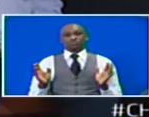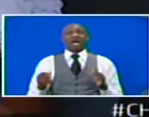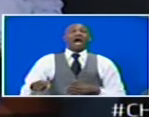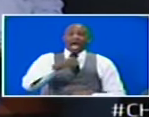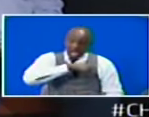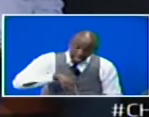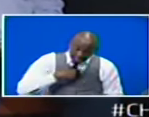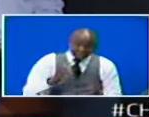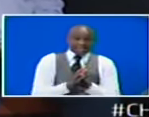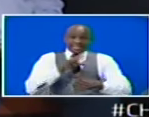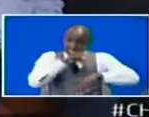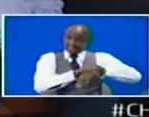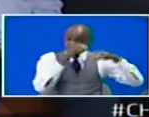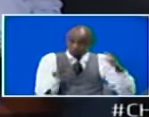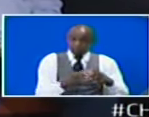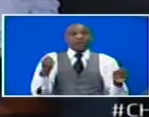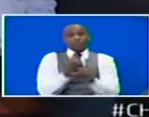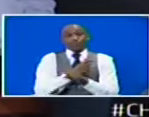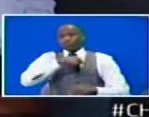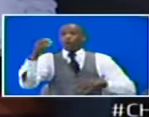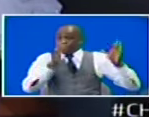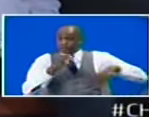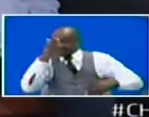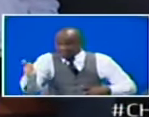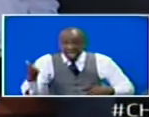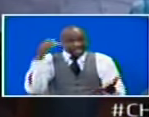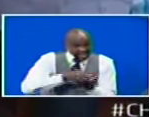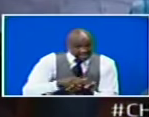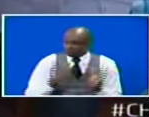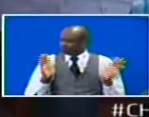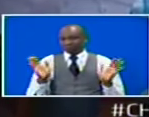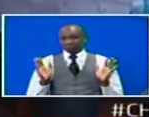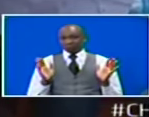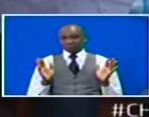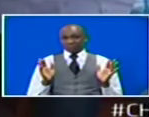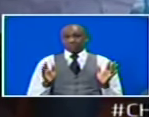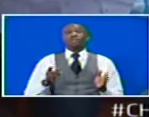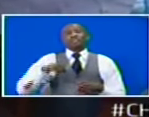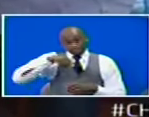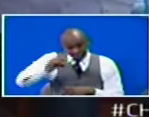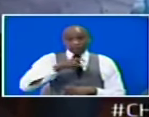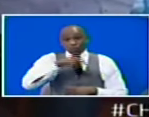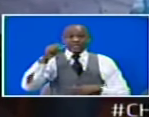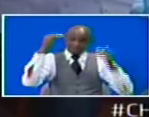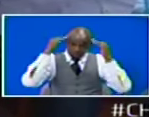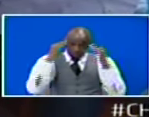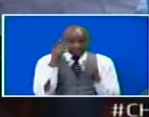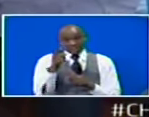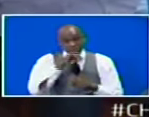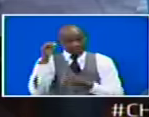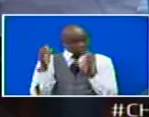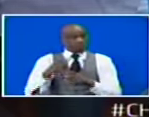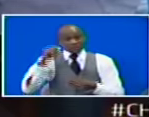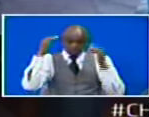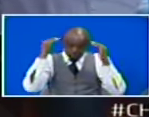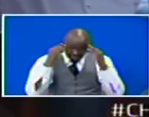Sisi kama wananasa hatutakubali kwenda Bomas tena. Ili apii wamepeleka kwa mahakama